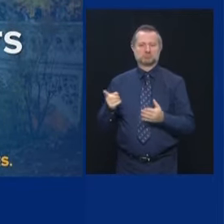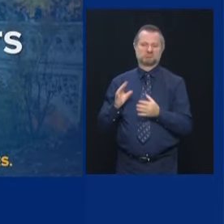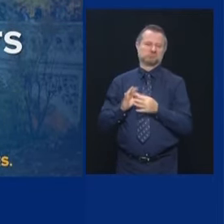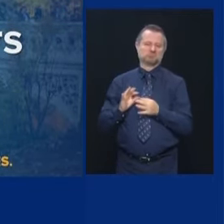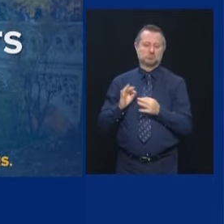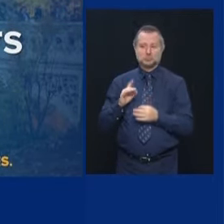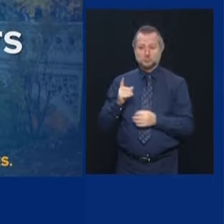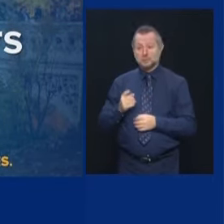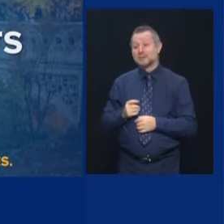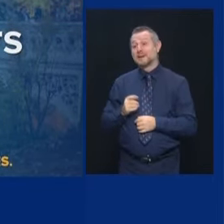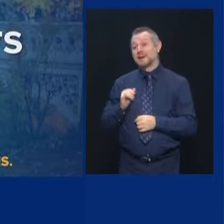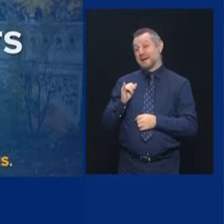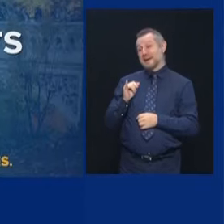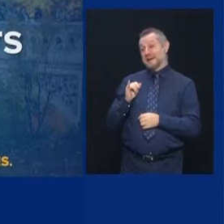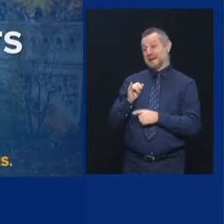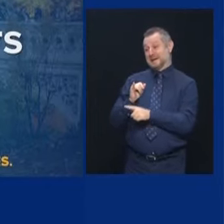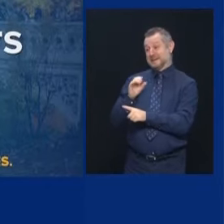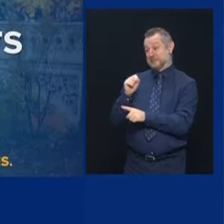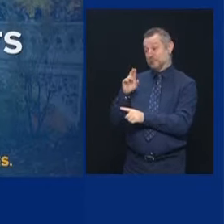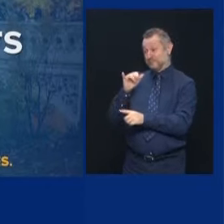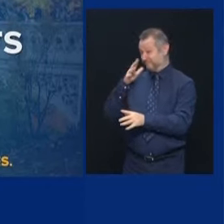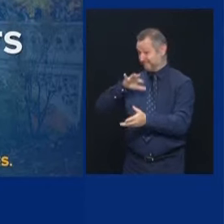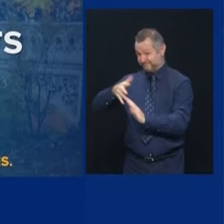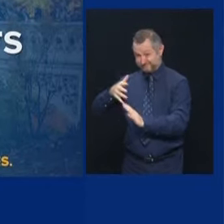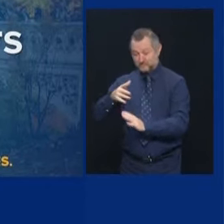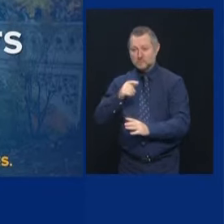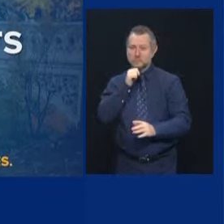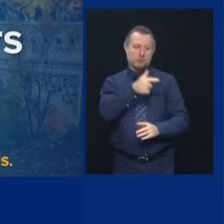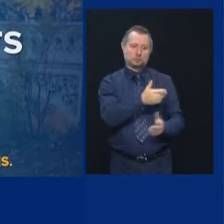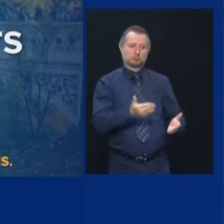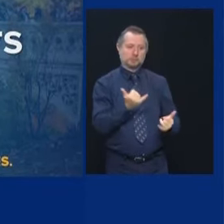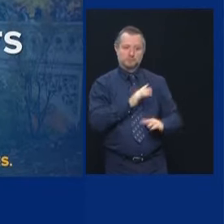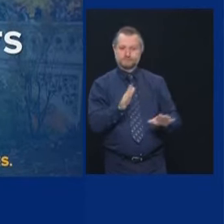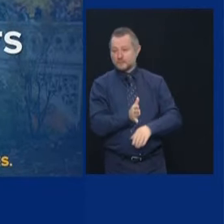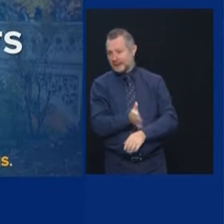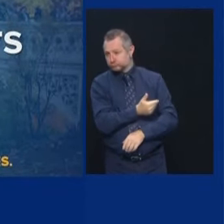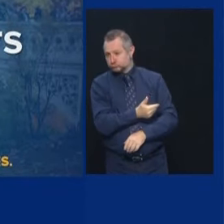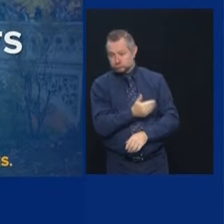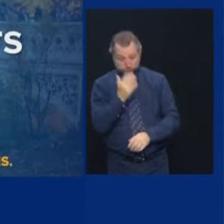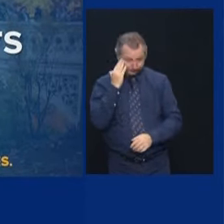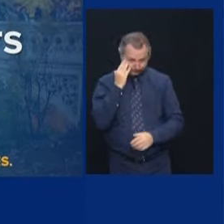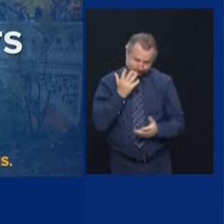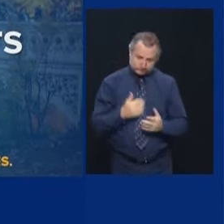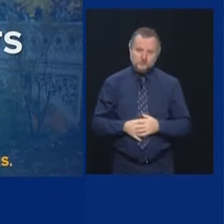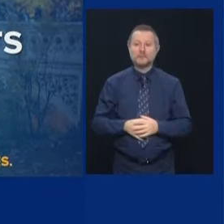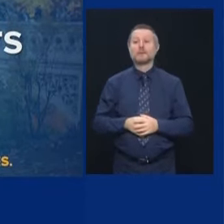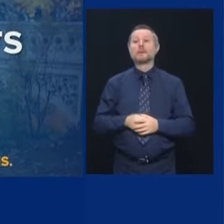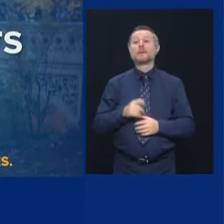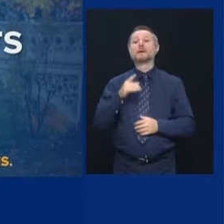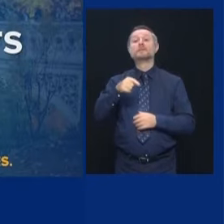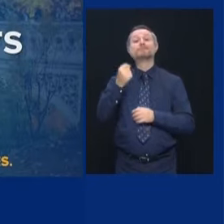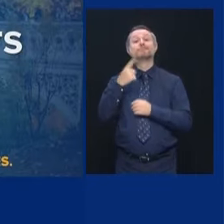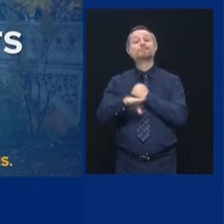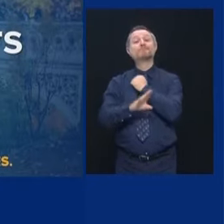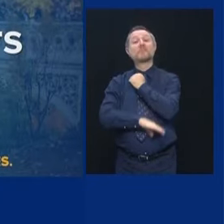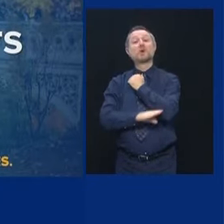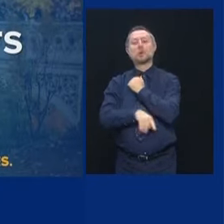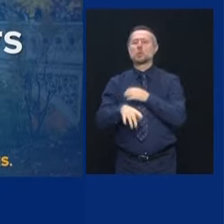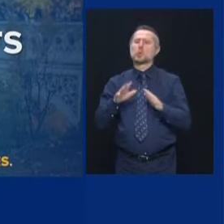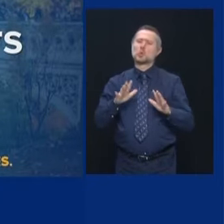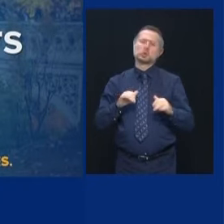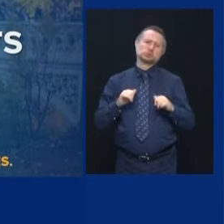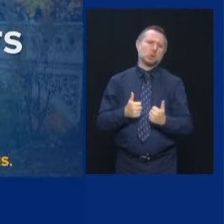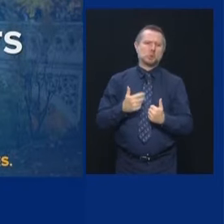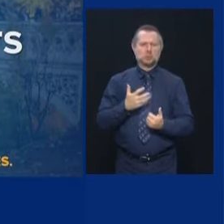Malatris would not be here today. That's how you know that. So the fall is a challenging period, as we